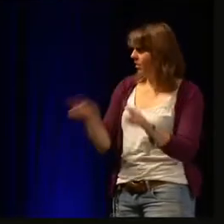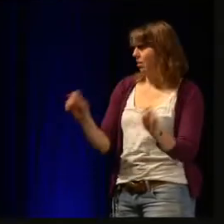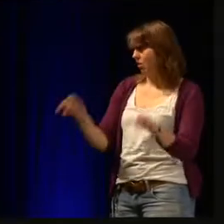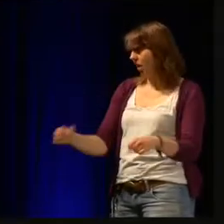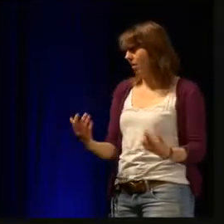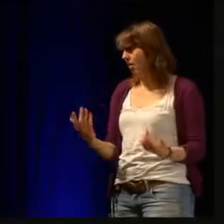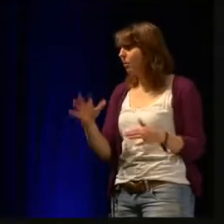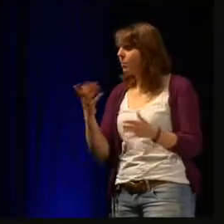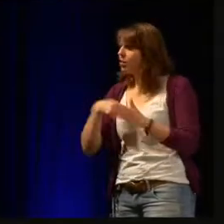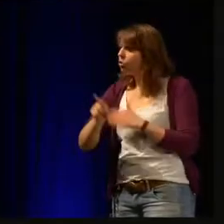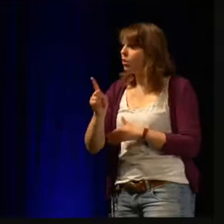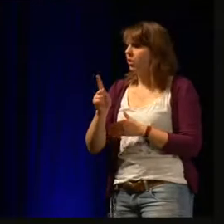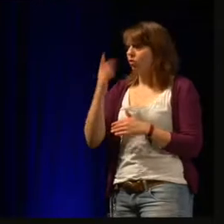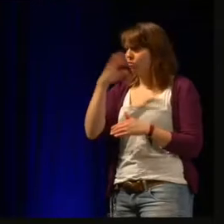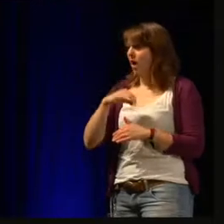because maybe